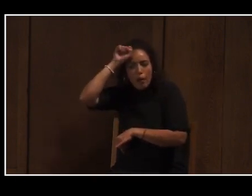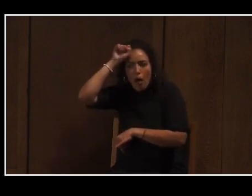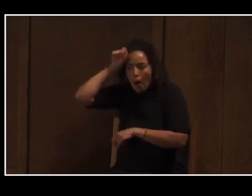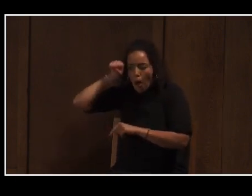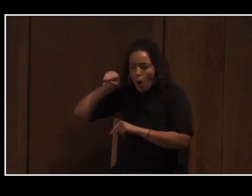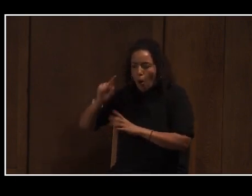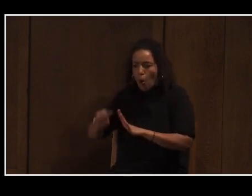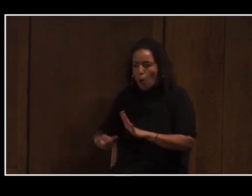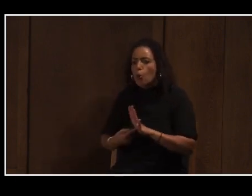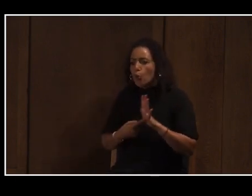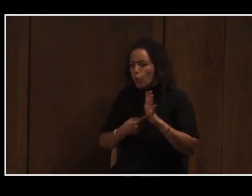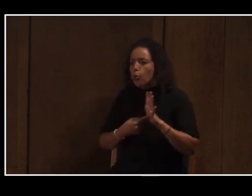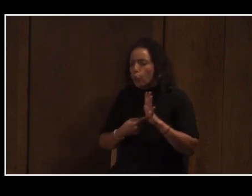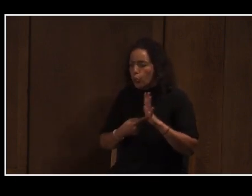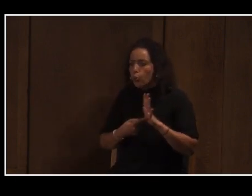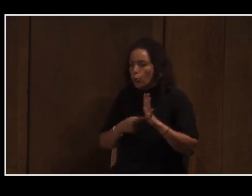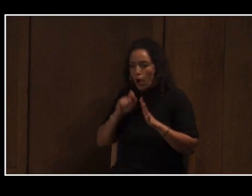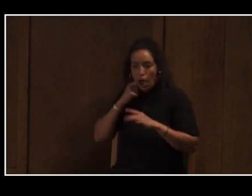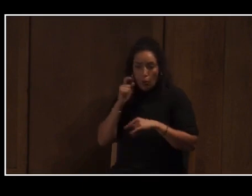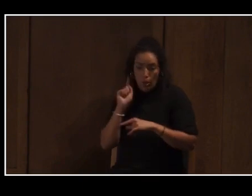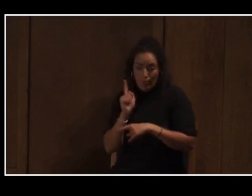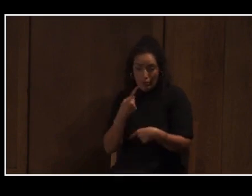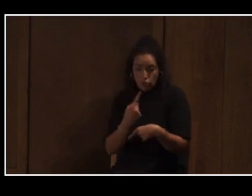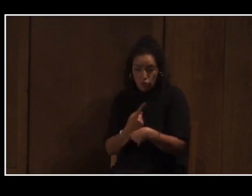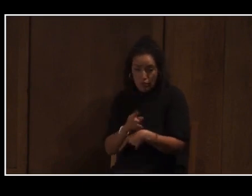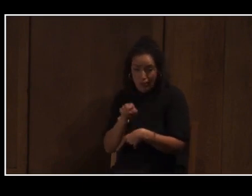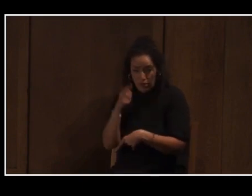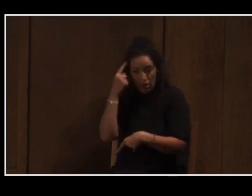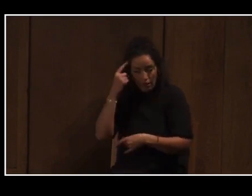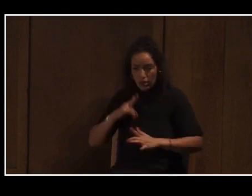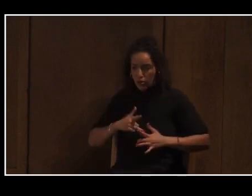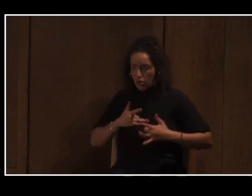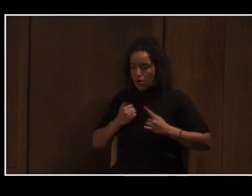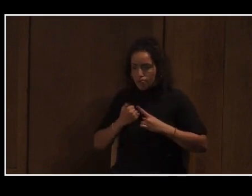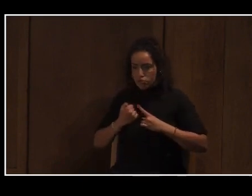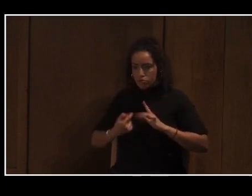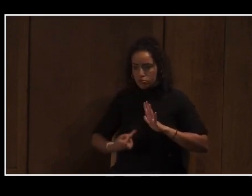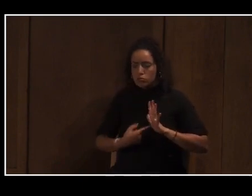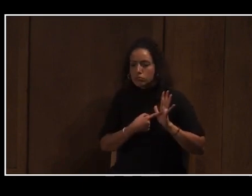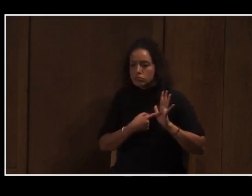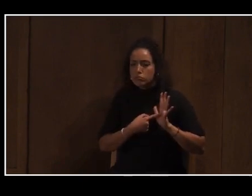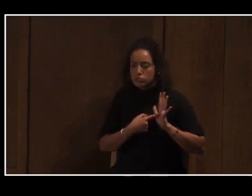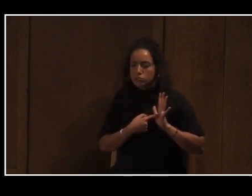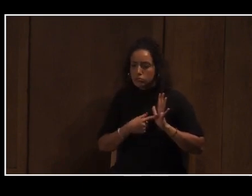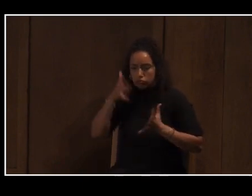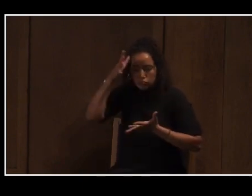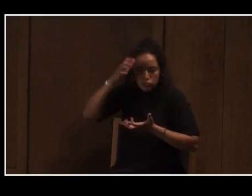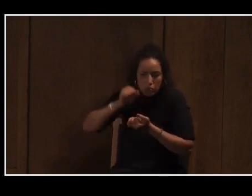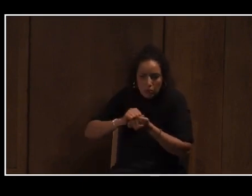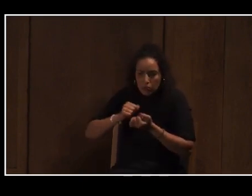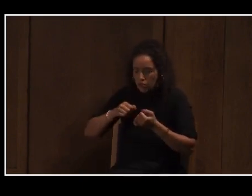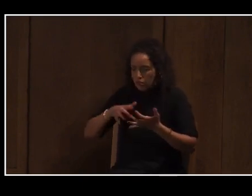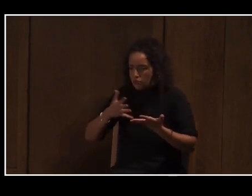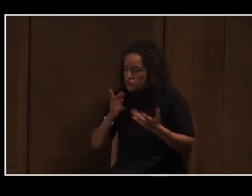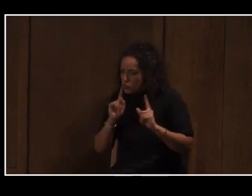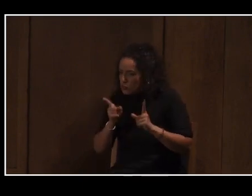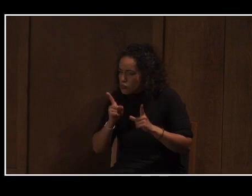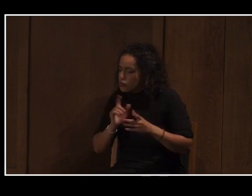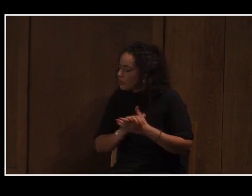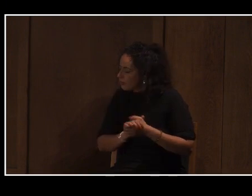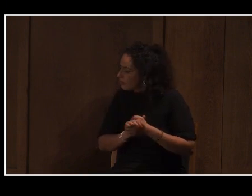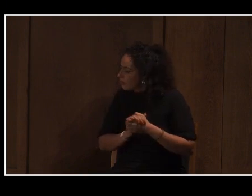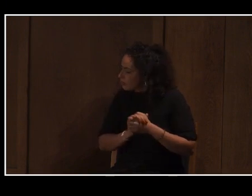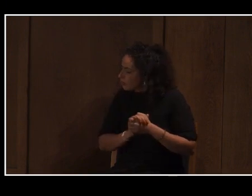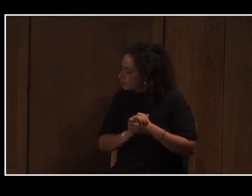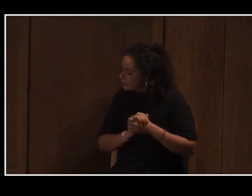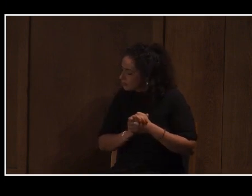back to the idea of memory was really, really important for me, and I think for all of us. The idea how somehow we can reimagine through